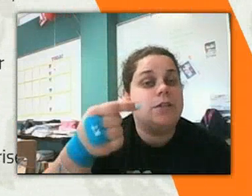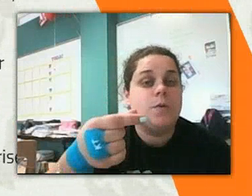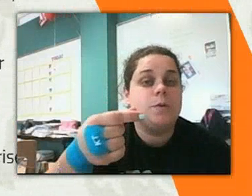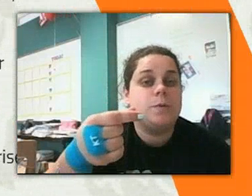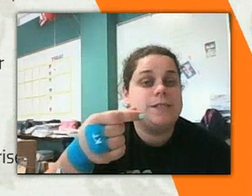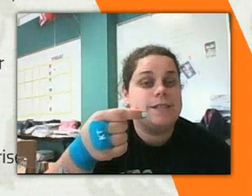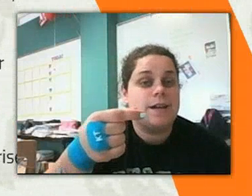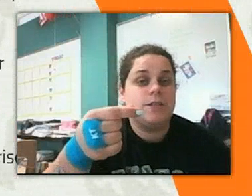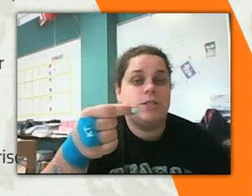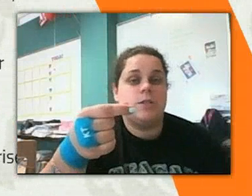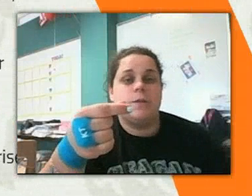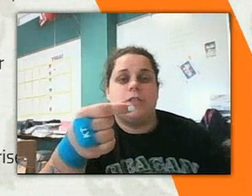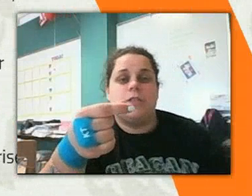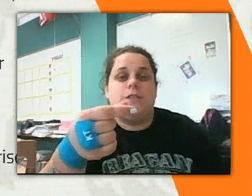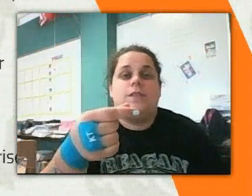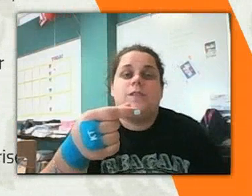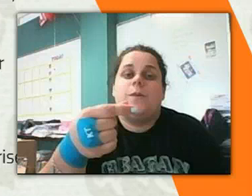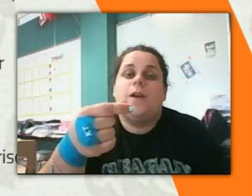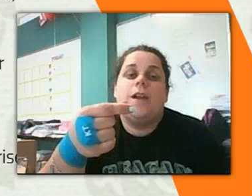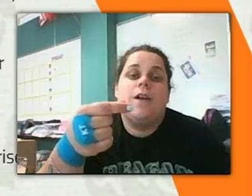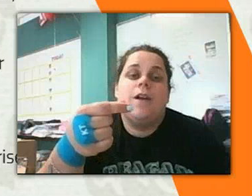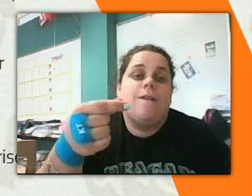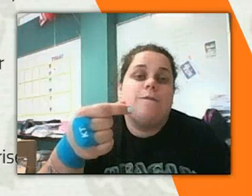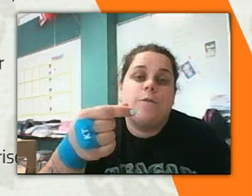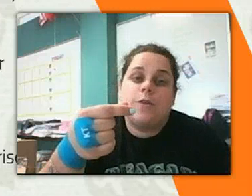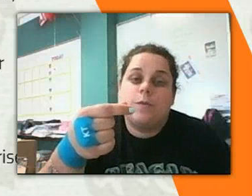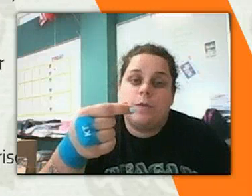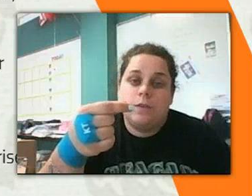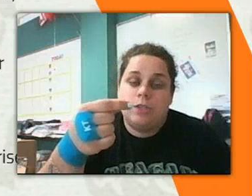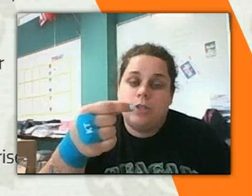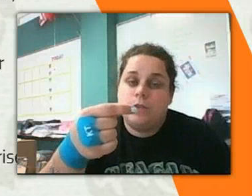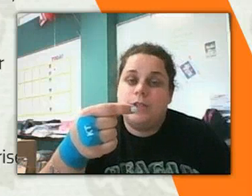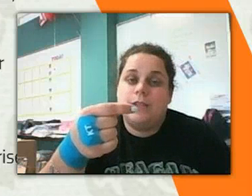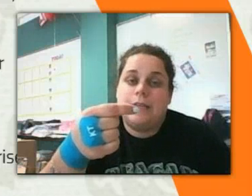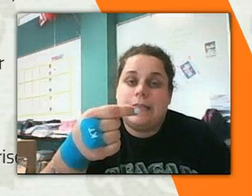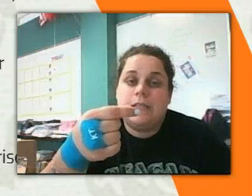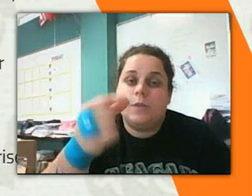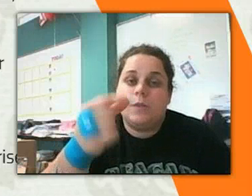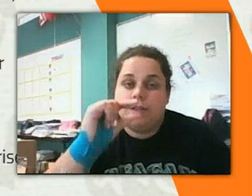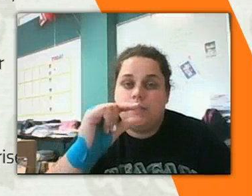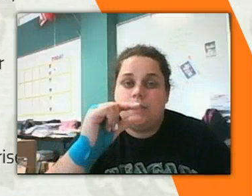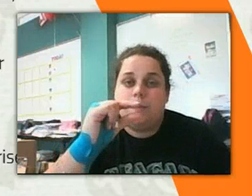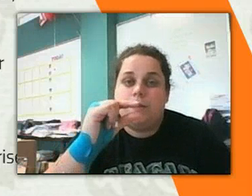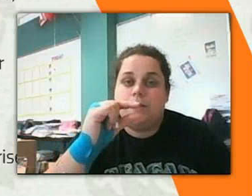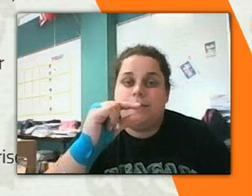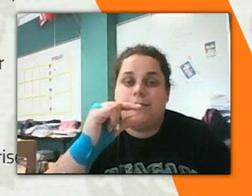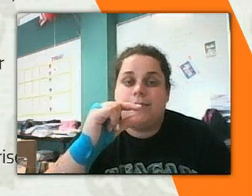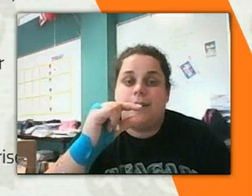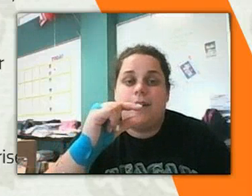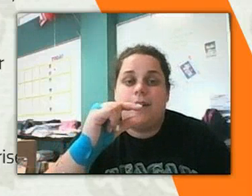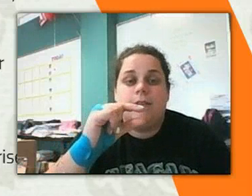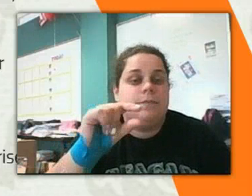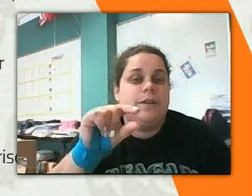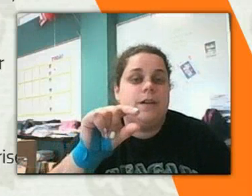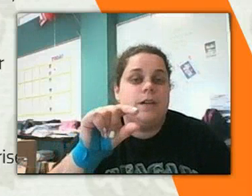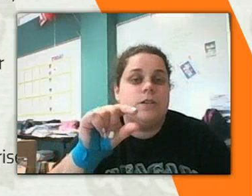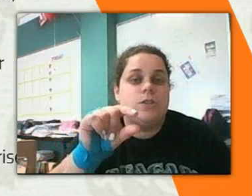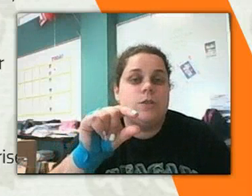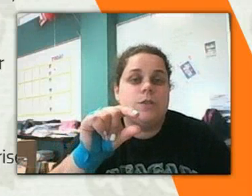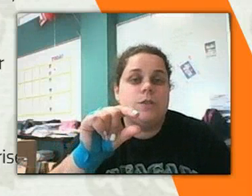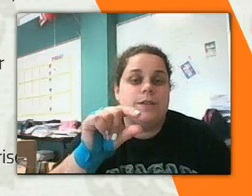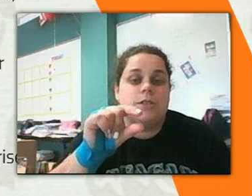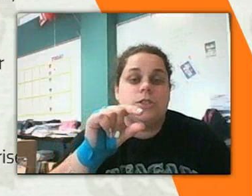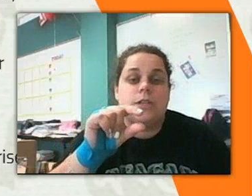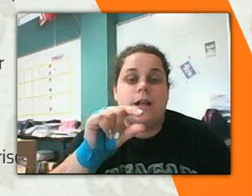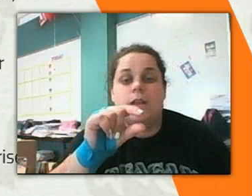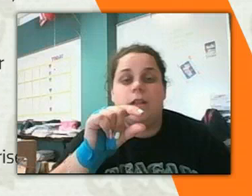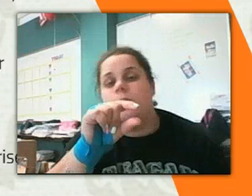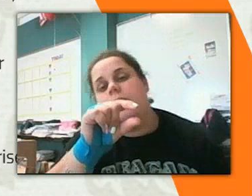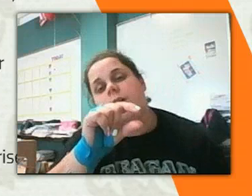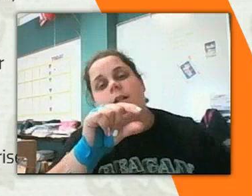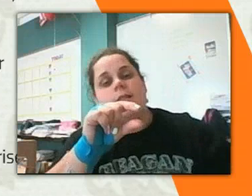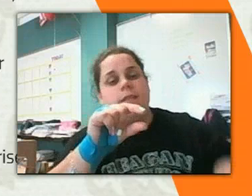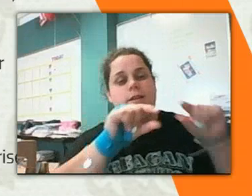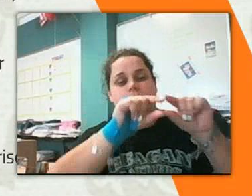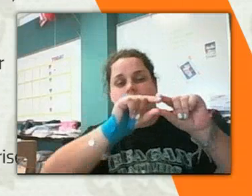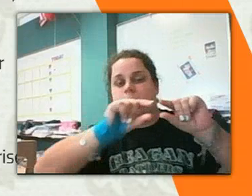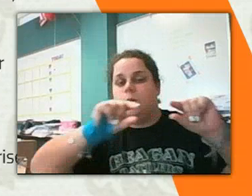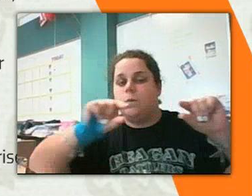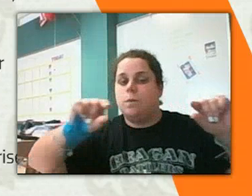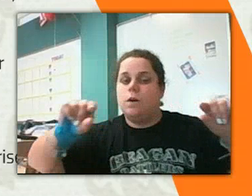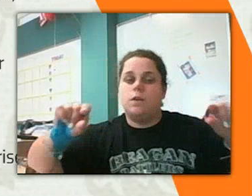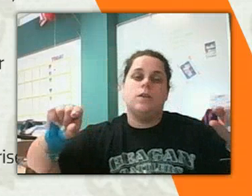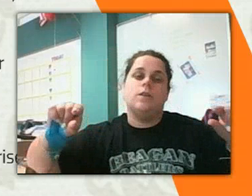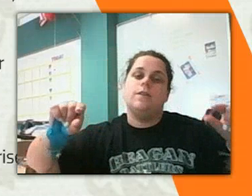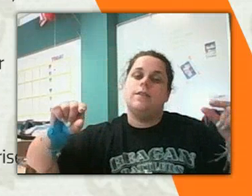CLG, I know when we sign G, we turn it this way. To use it like this, we're going to tip it on its side, and it can show something shallow,